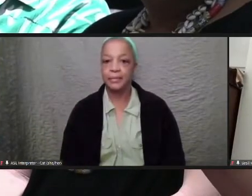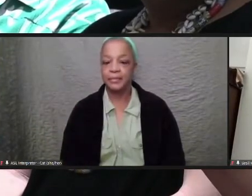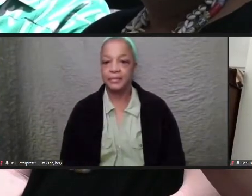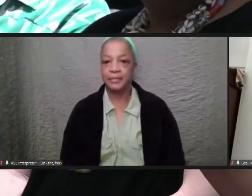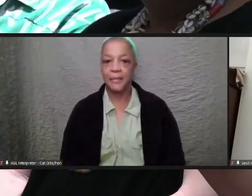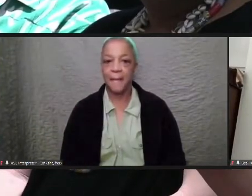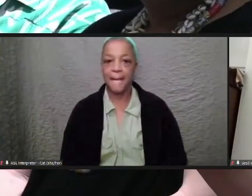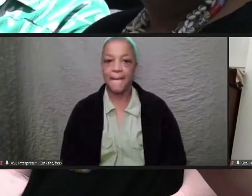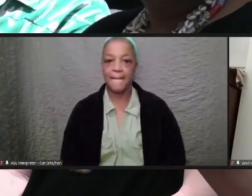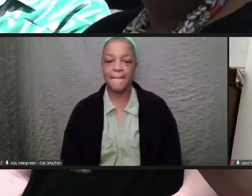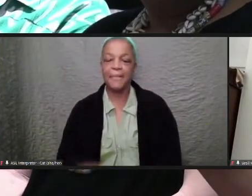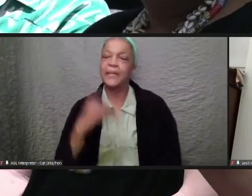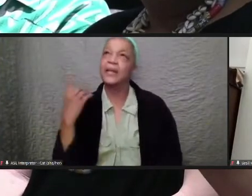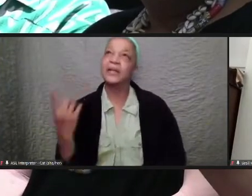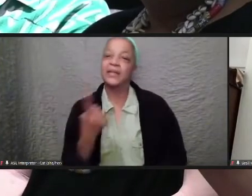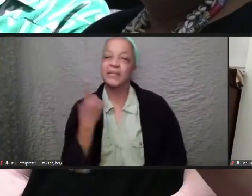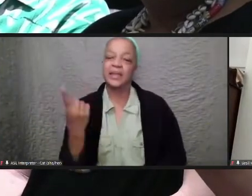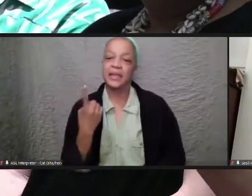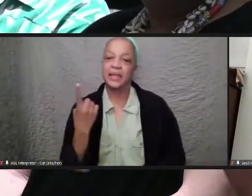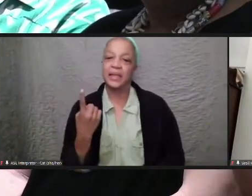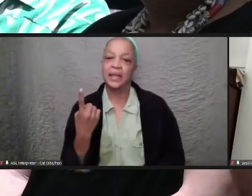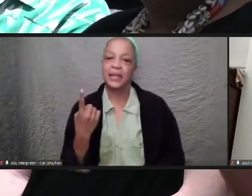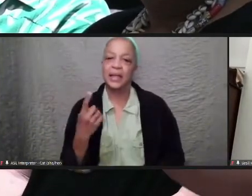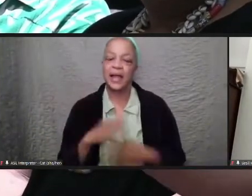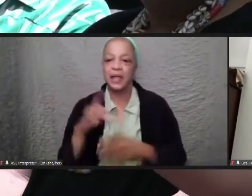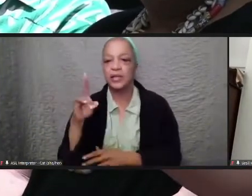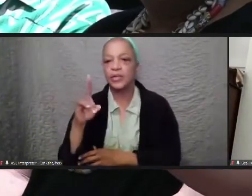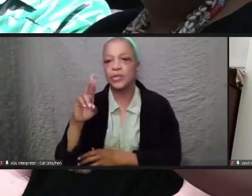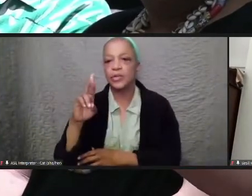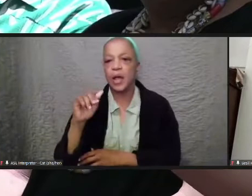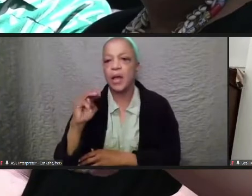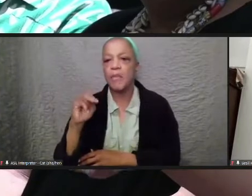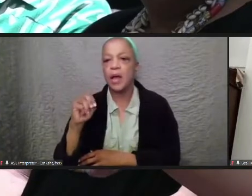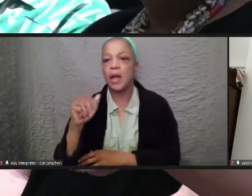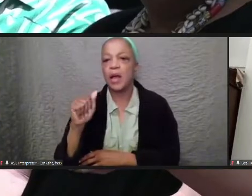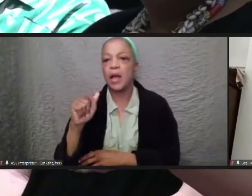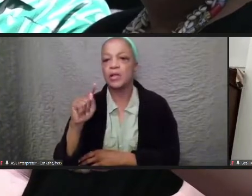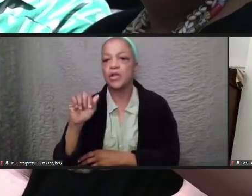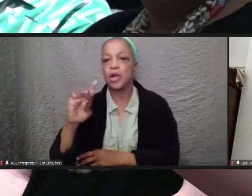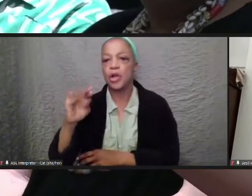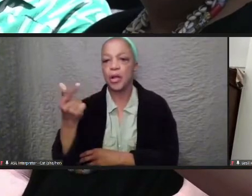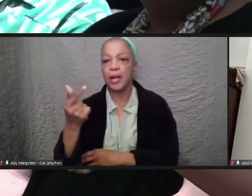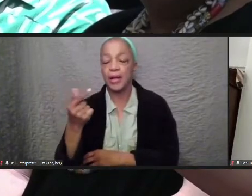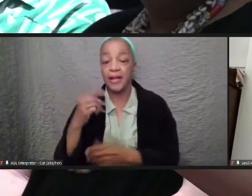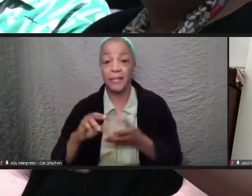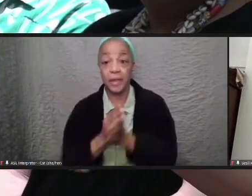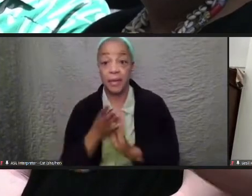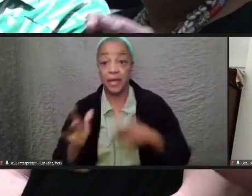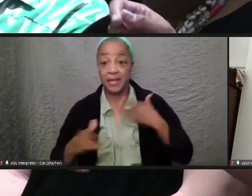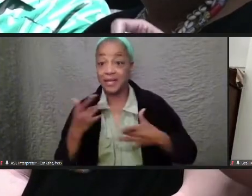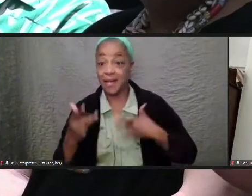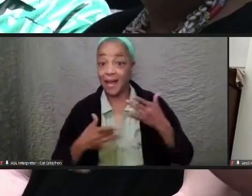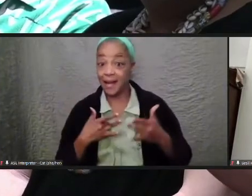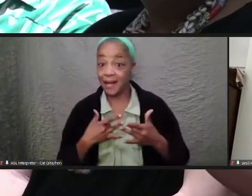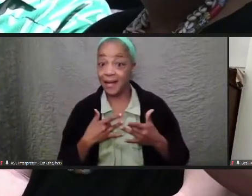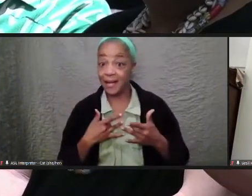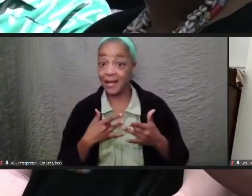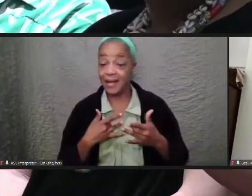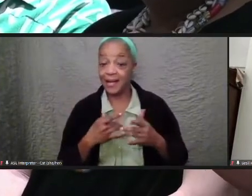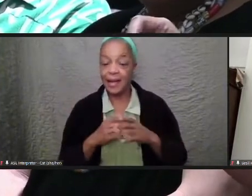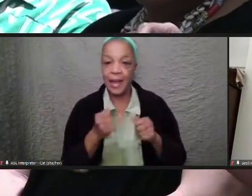But there is something about, I think, as a dramaturg, what excites me is that in the